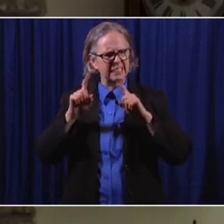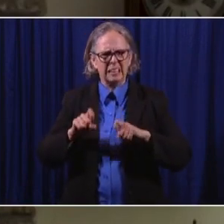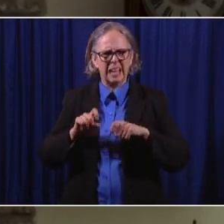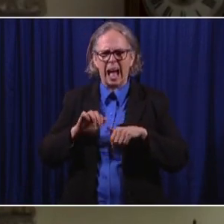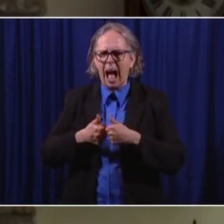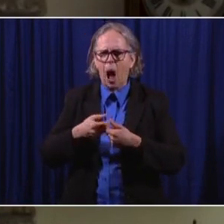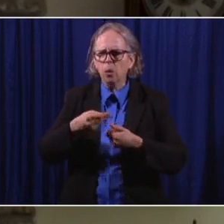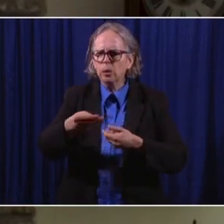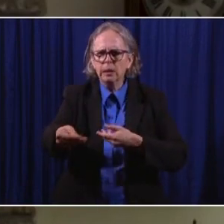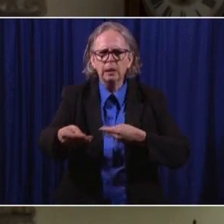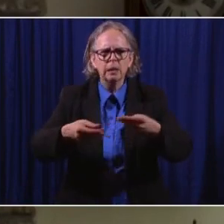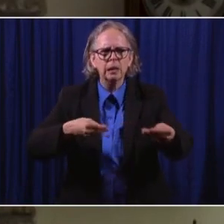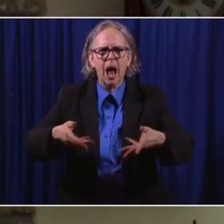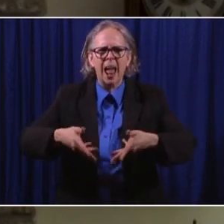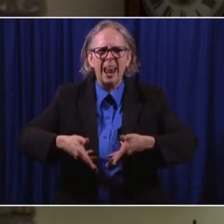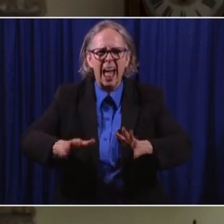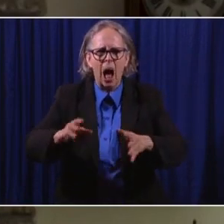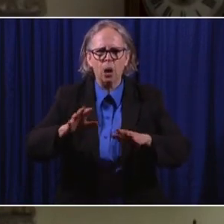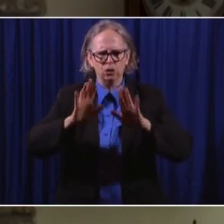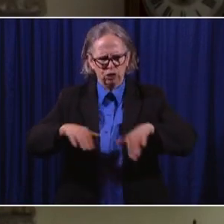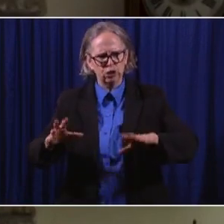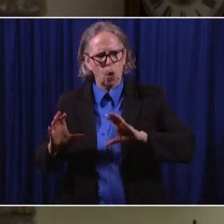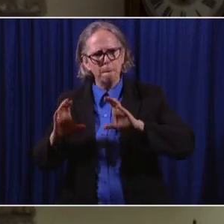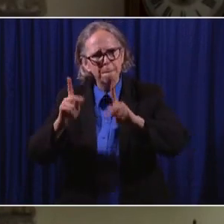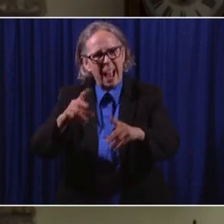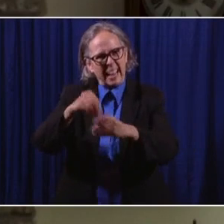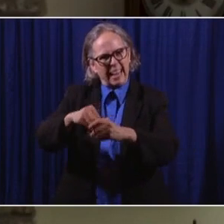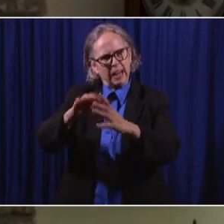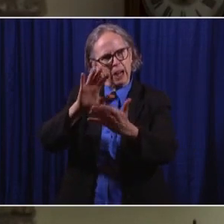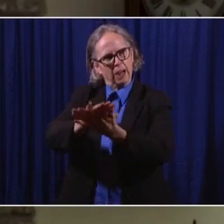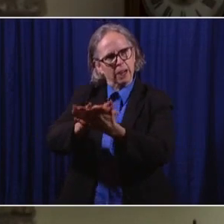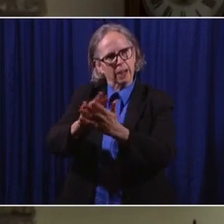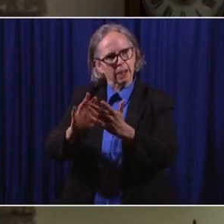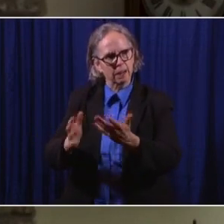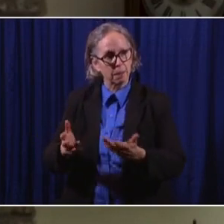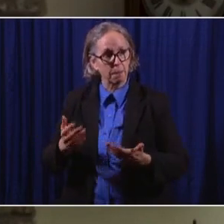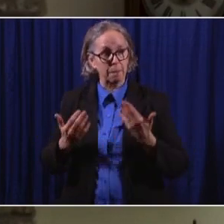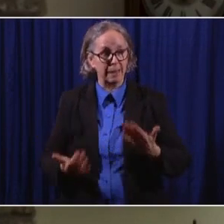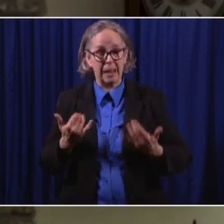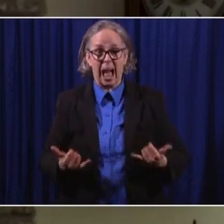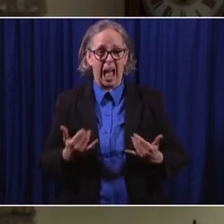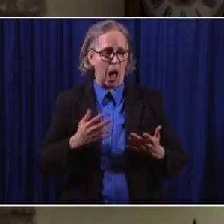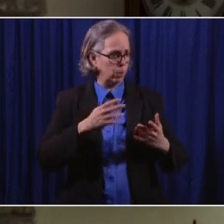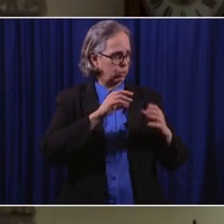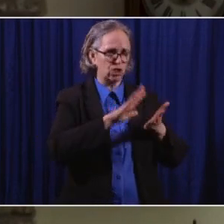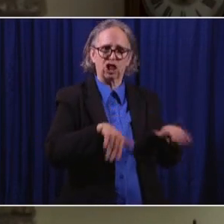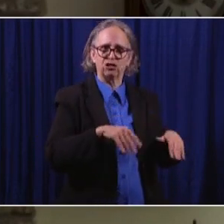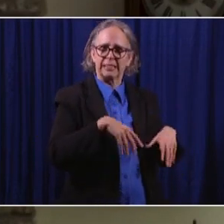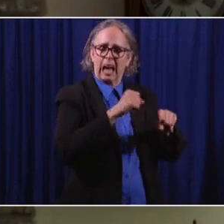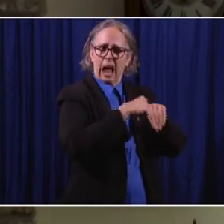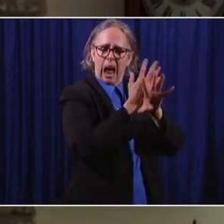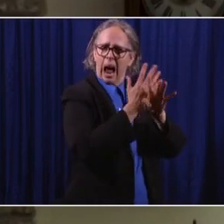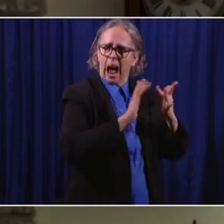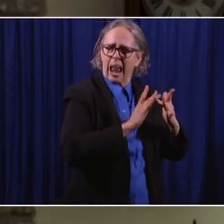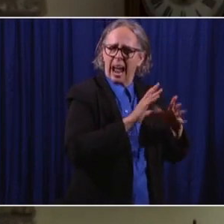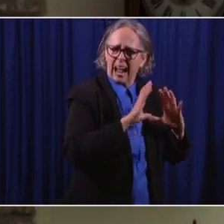school. Maybe kids who are online now, and maybe some way we could use them in that